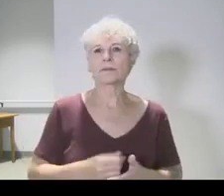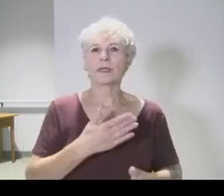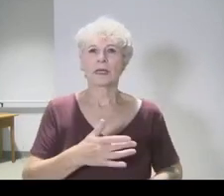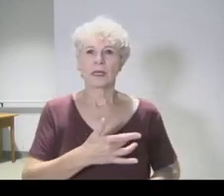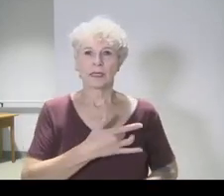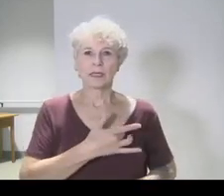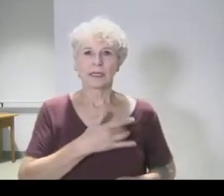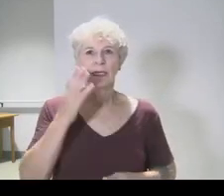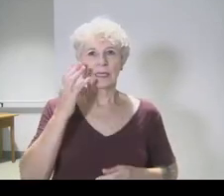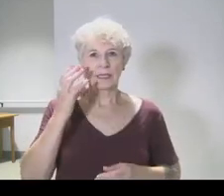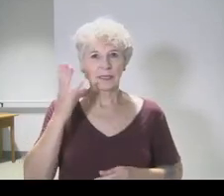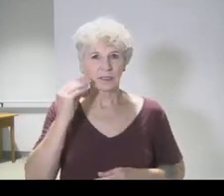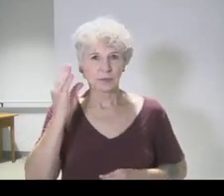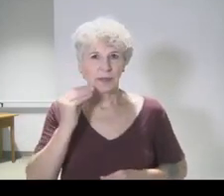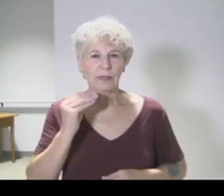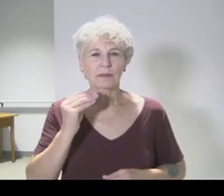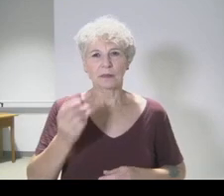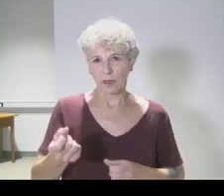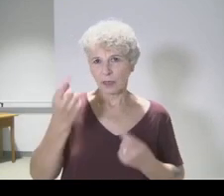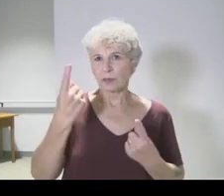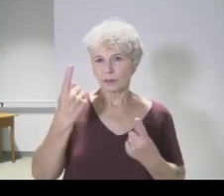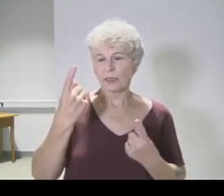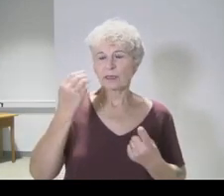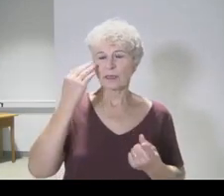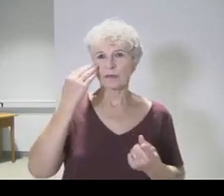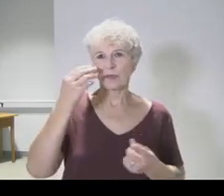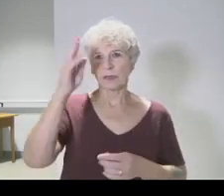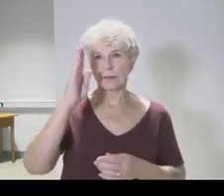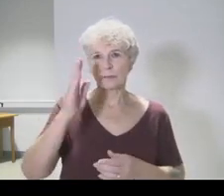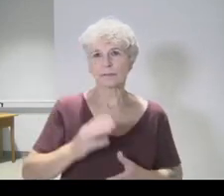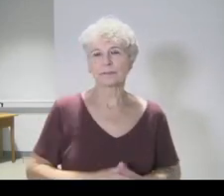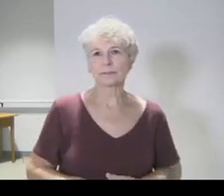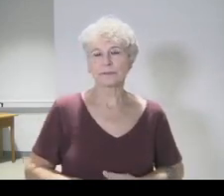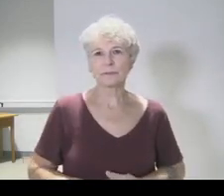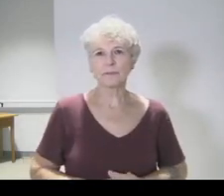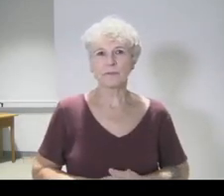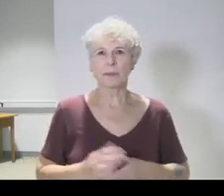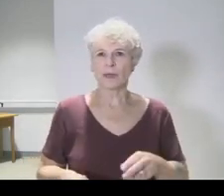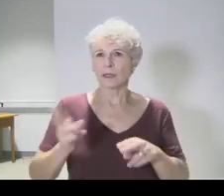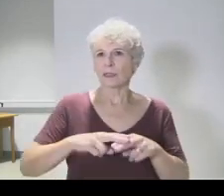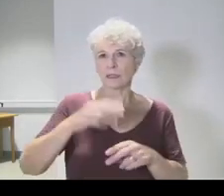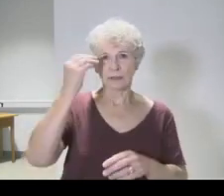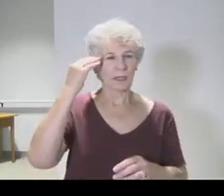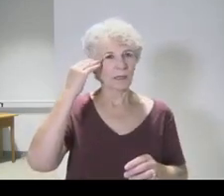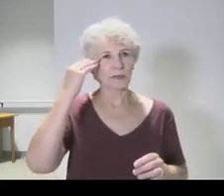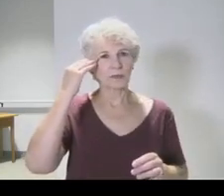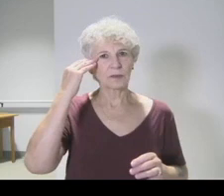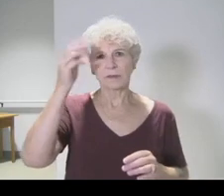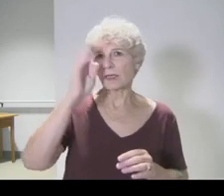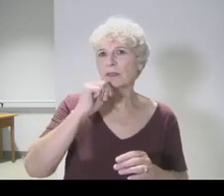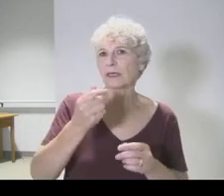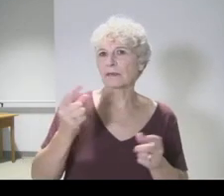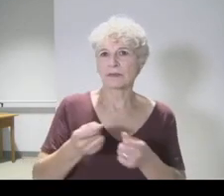the experiential understanding of knowing God. Gaining knowledge of God is not a sin.